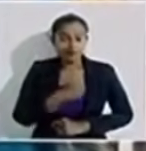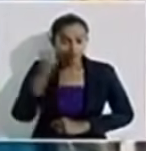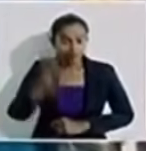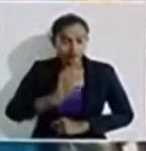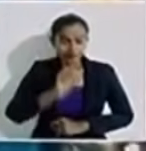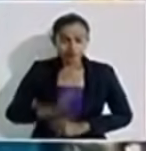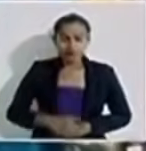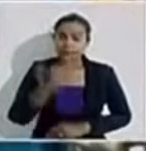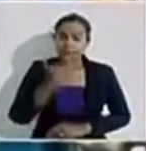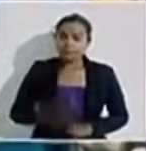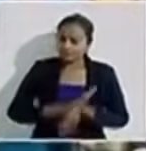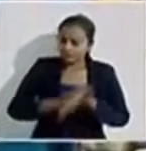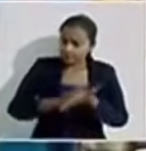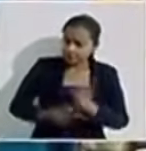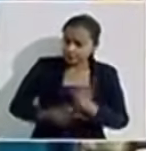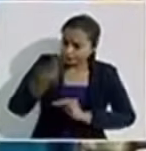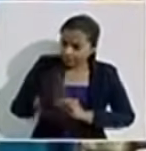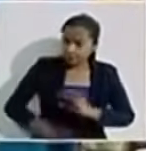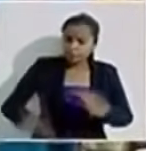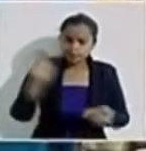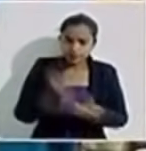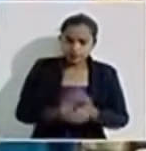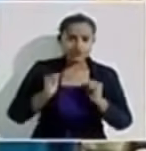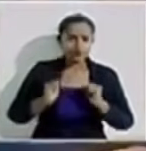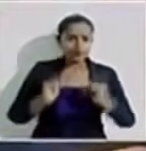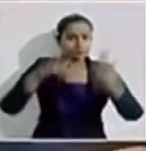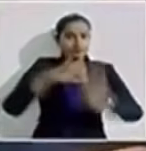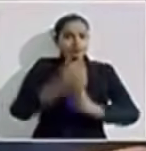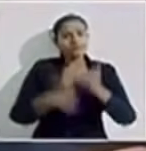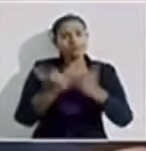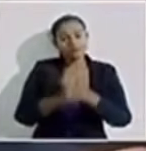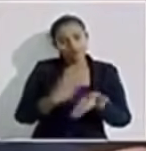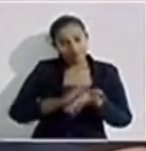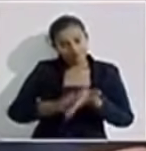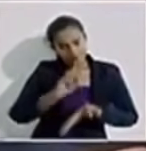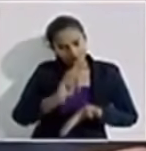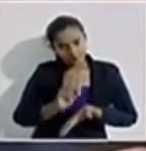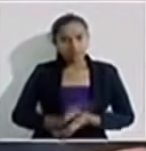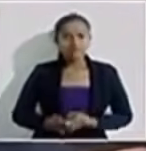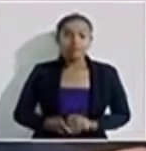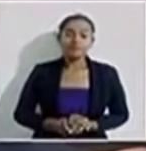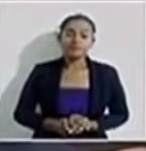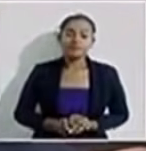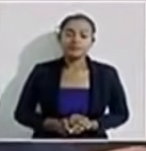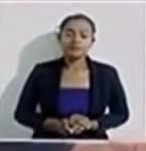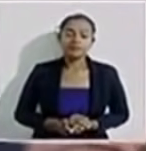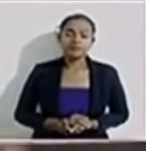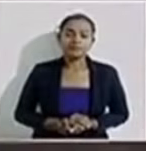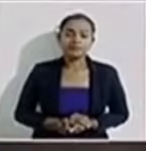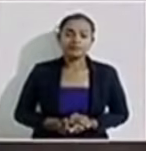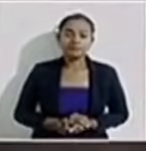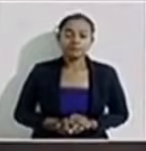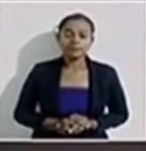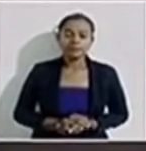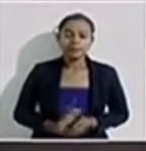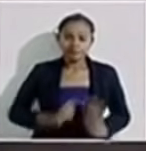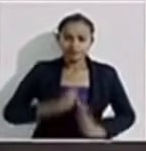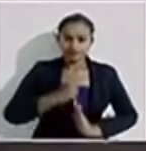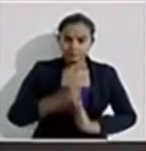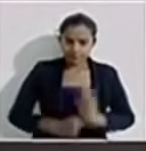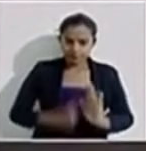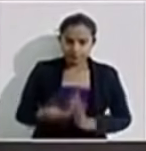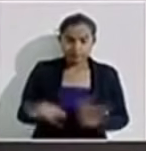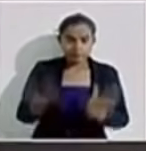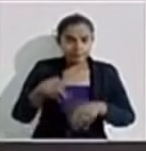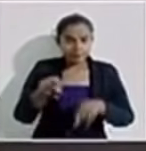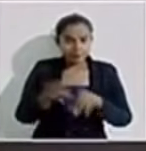and prosperous Sri Lanka," end quote. Sri Lanka has called on the rest of the world to